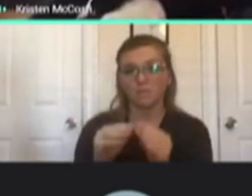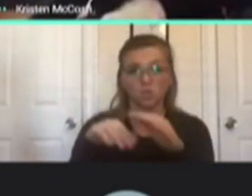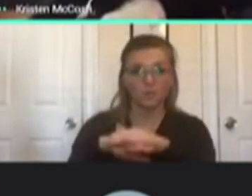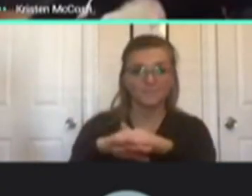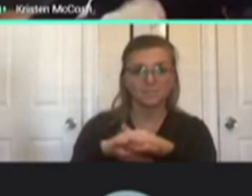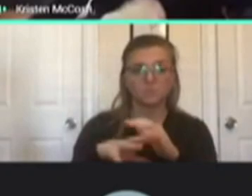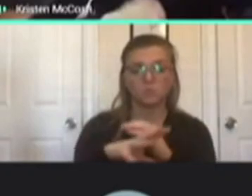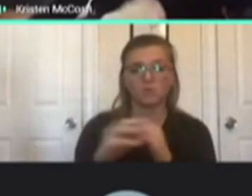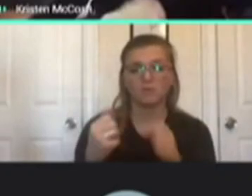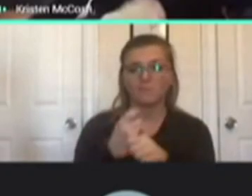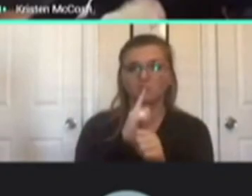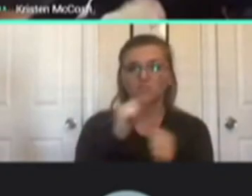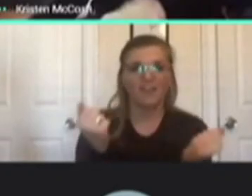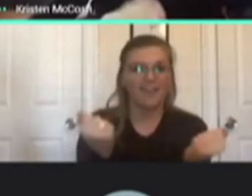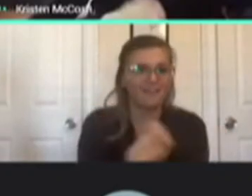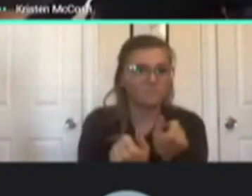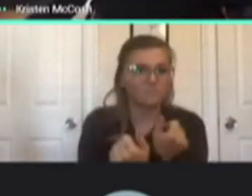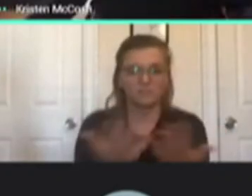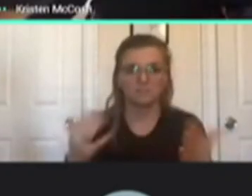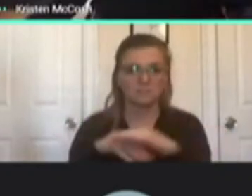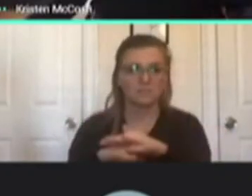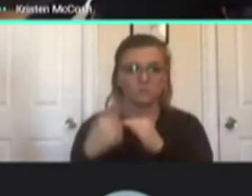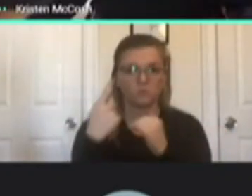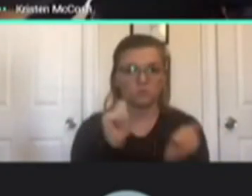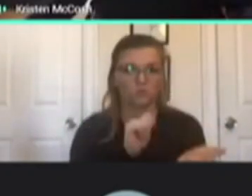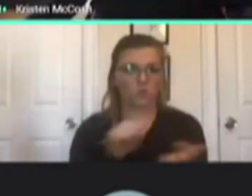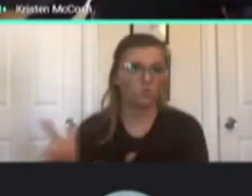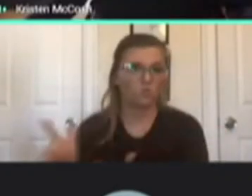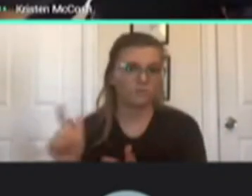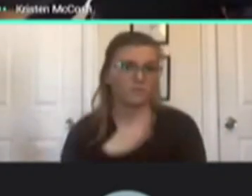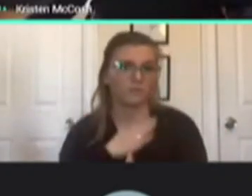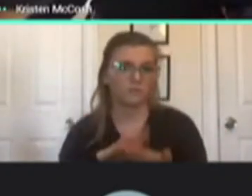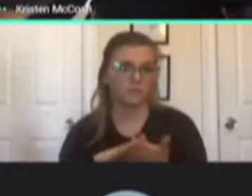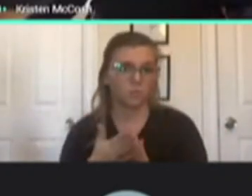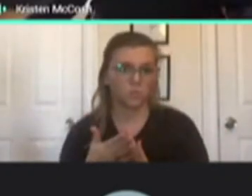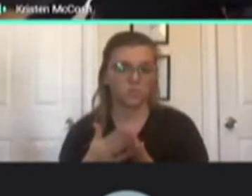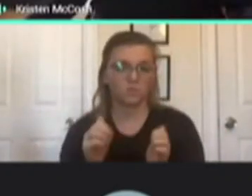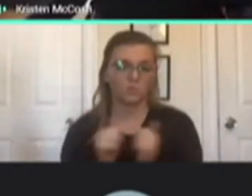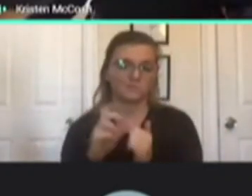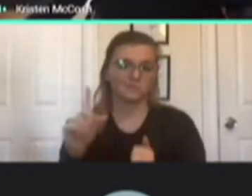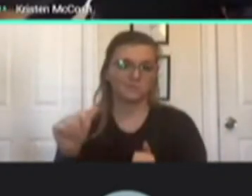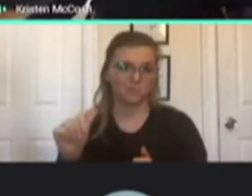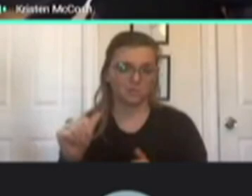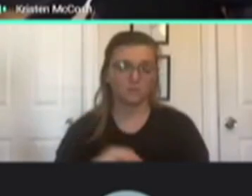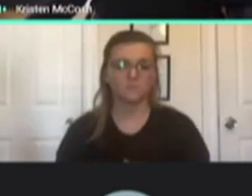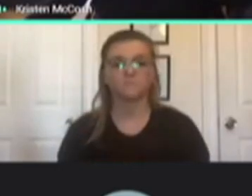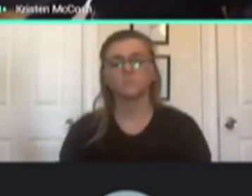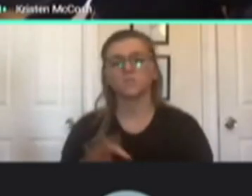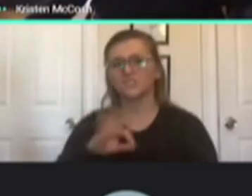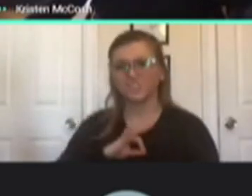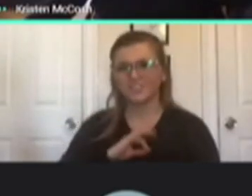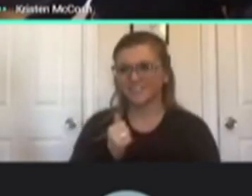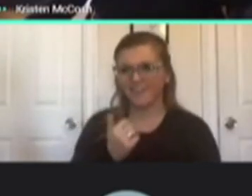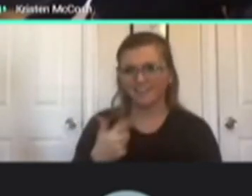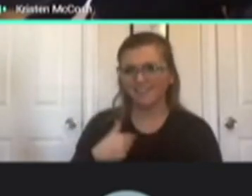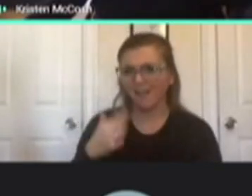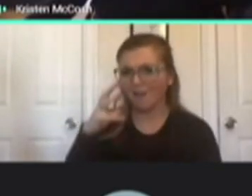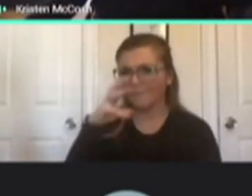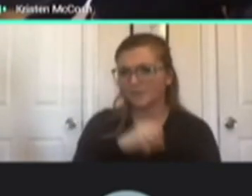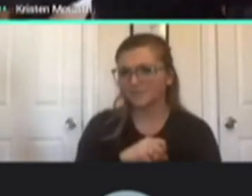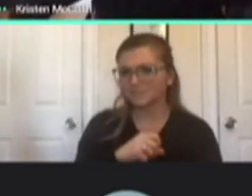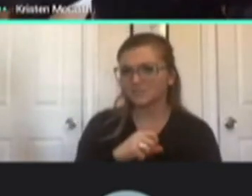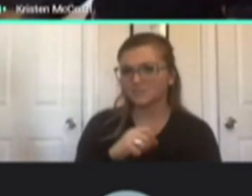next phase will be accessible to people with disabilities. So Jessica, was there anything I missed